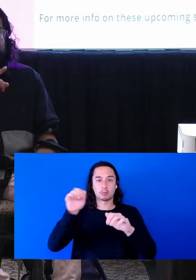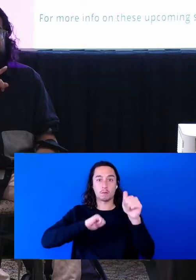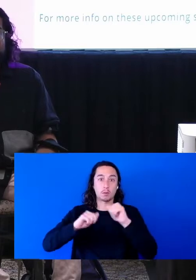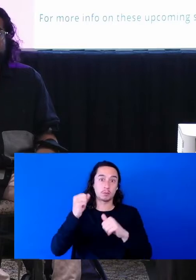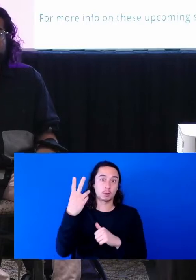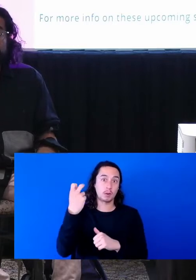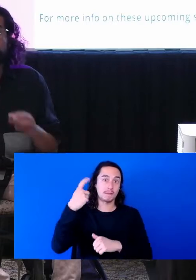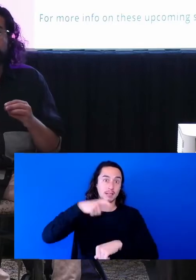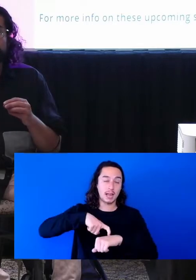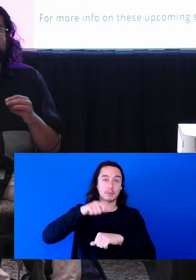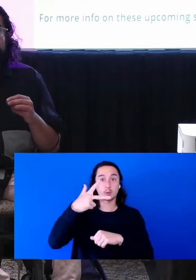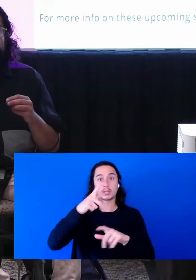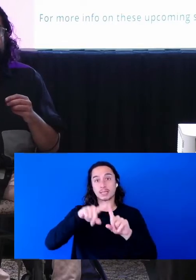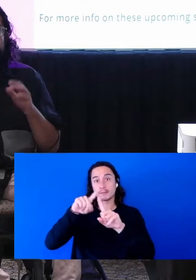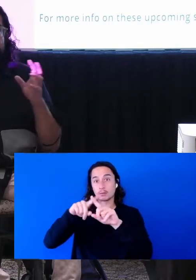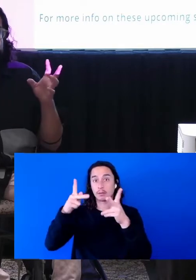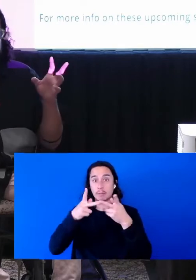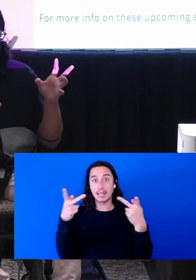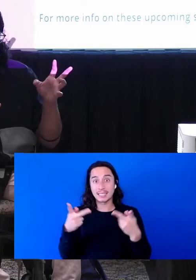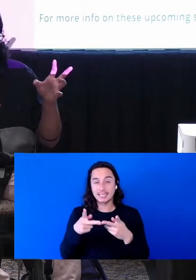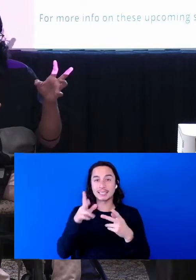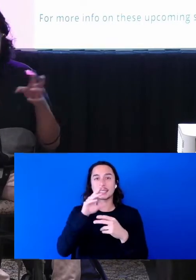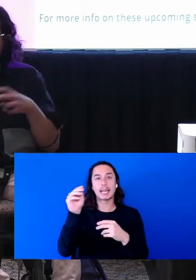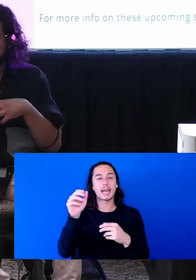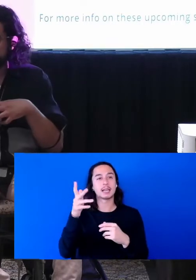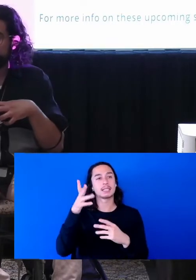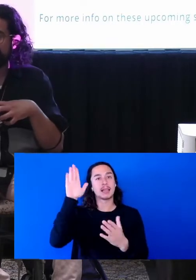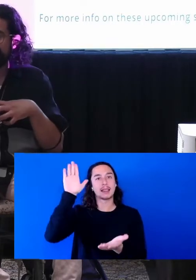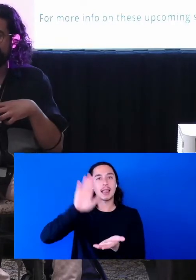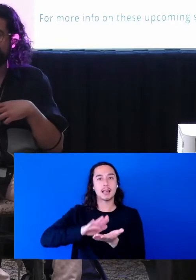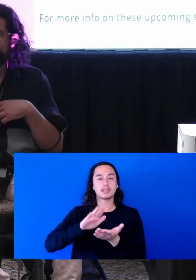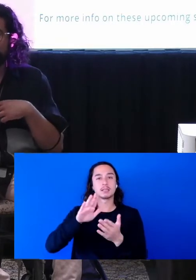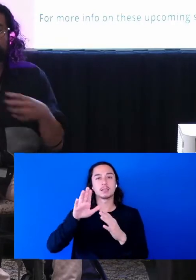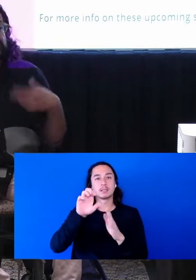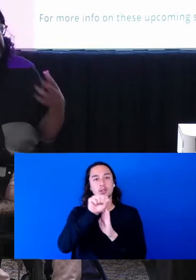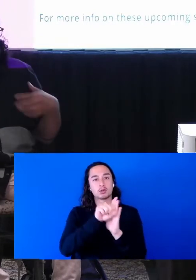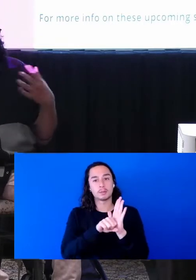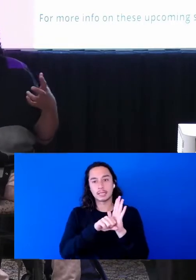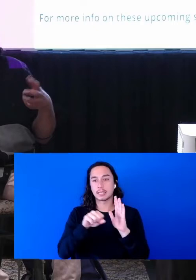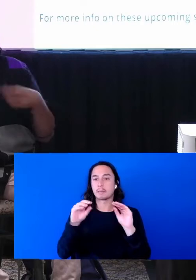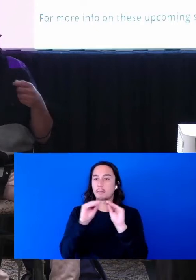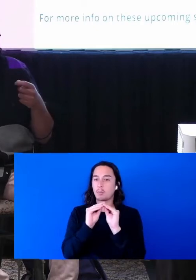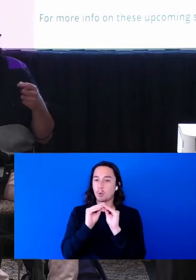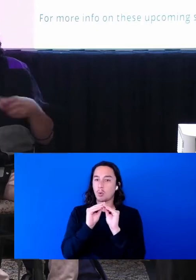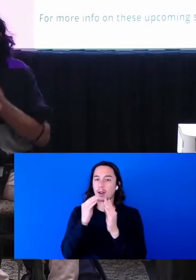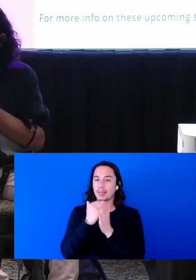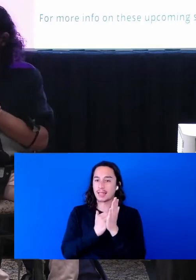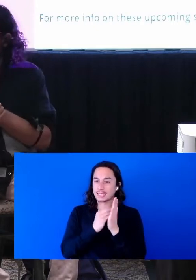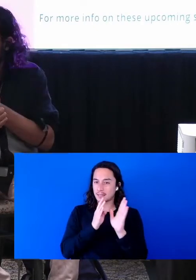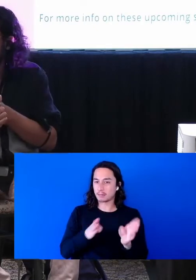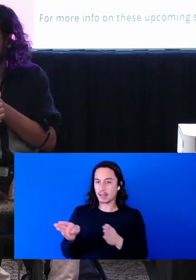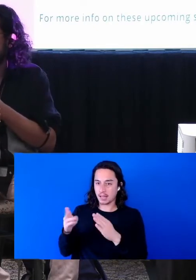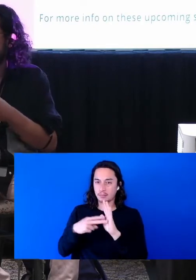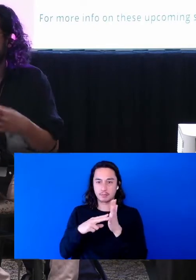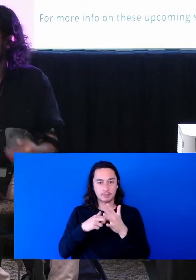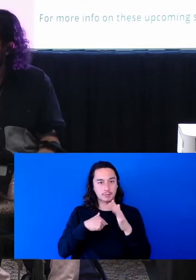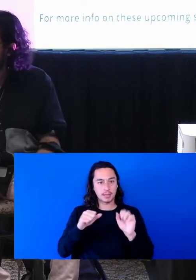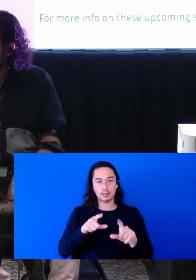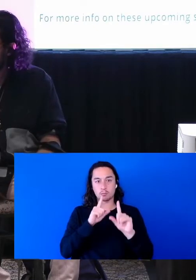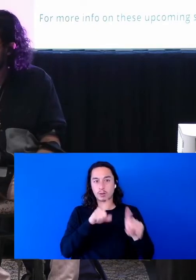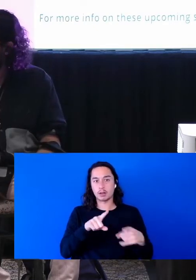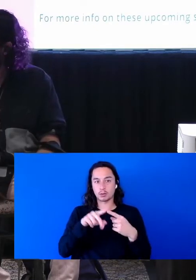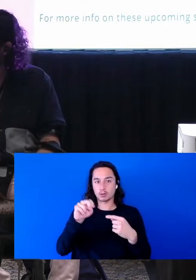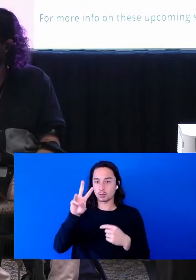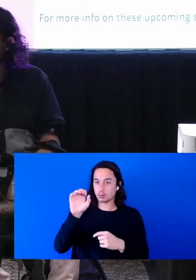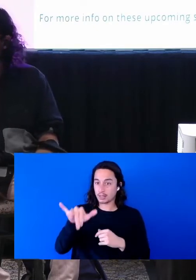places, and it's not, it's less scripted and more lesson planned, which means I'm able to react to the news that morning, I'm able to